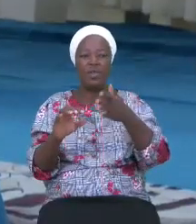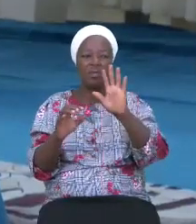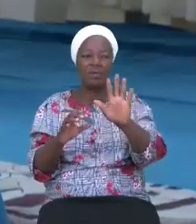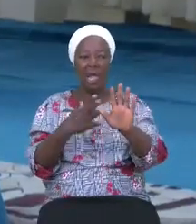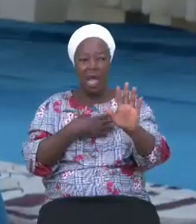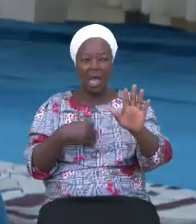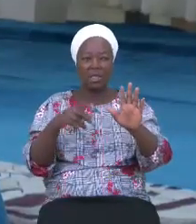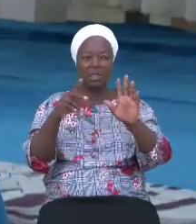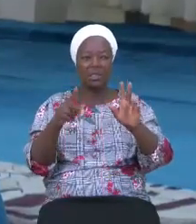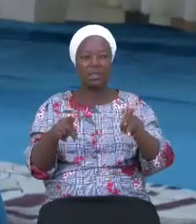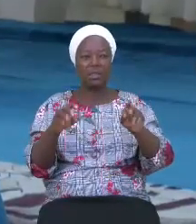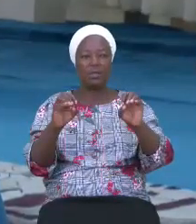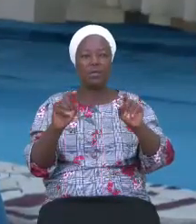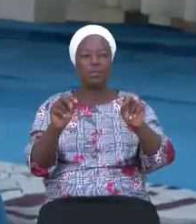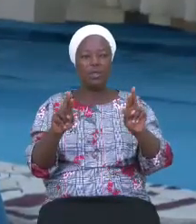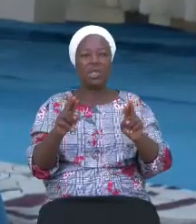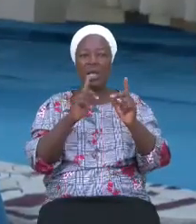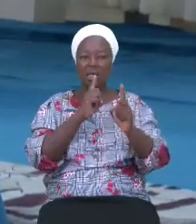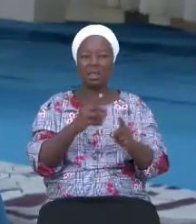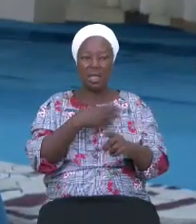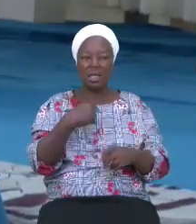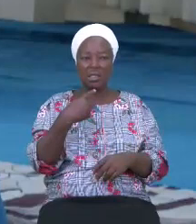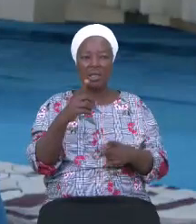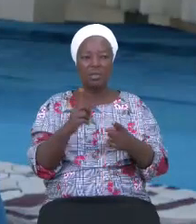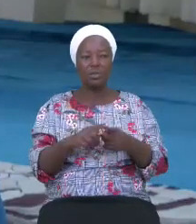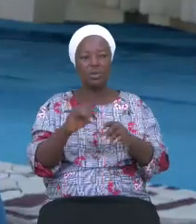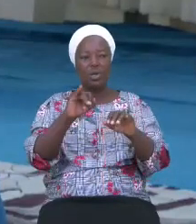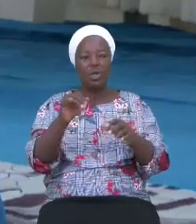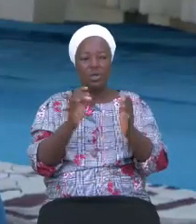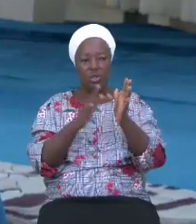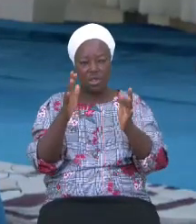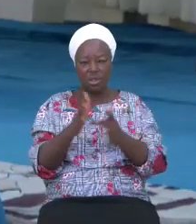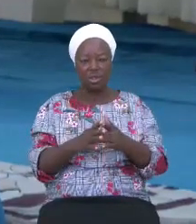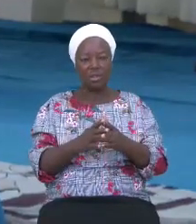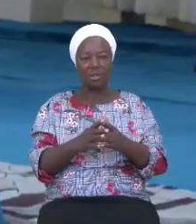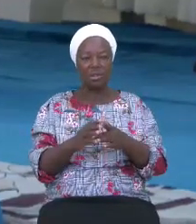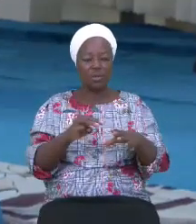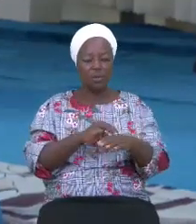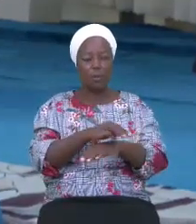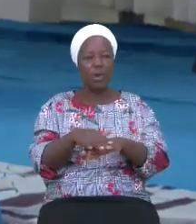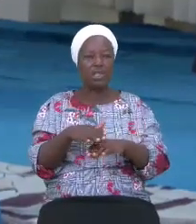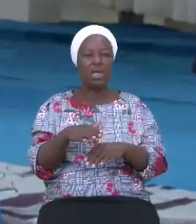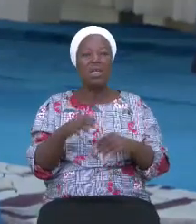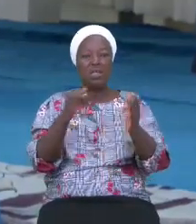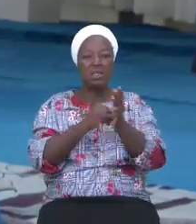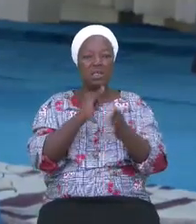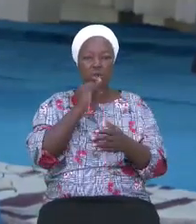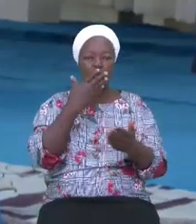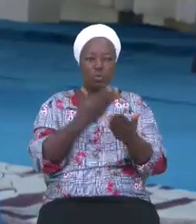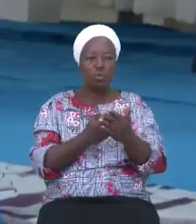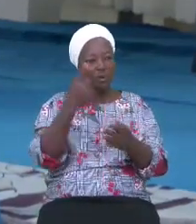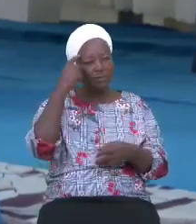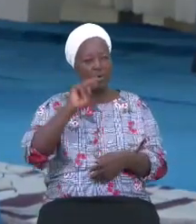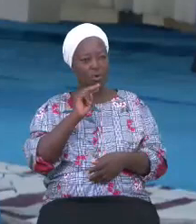and Peter answered and said unto Jesus, Master, it is good for